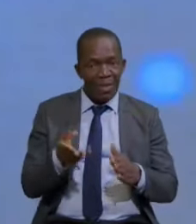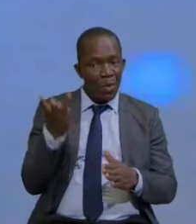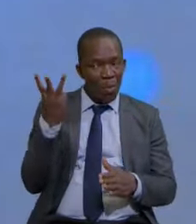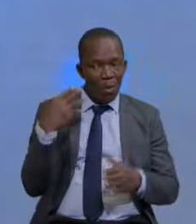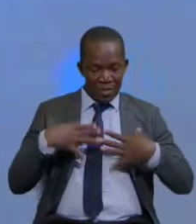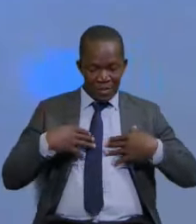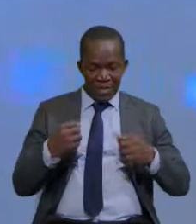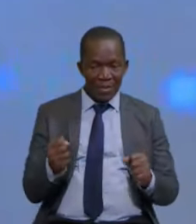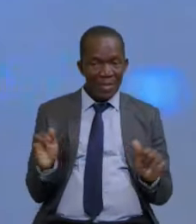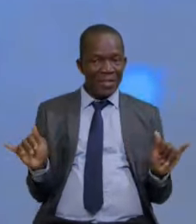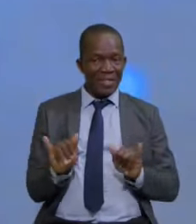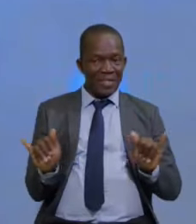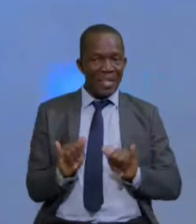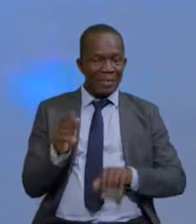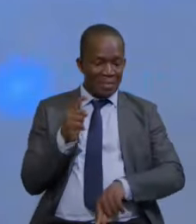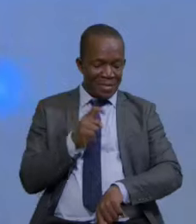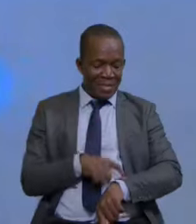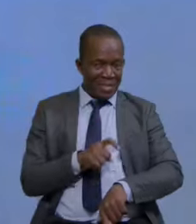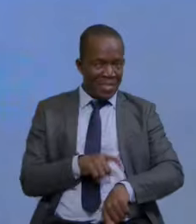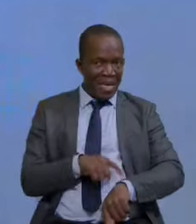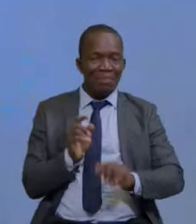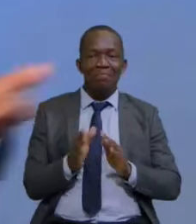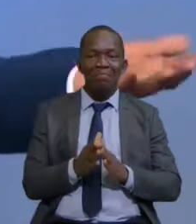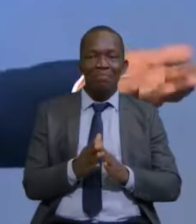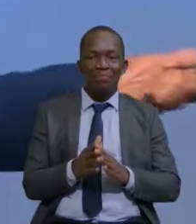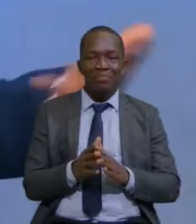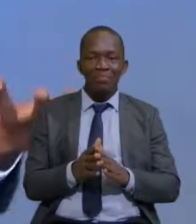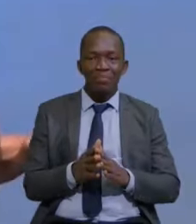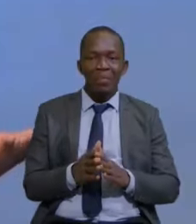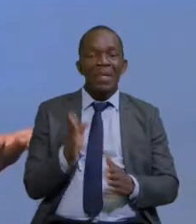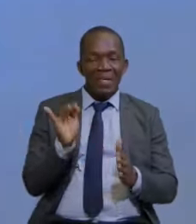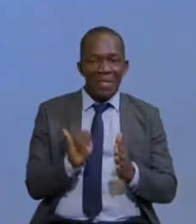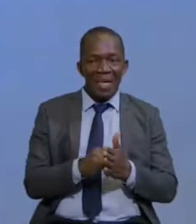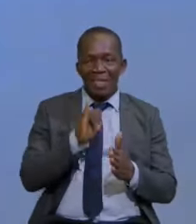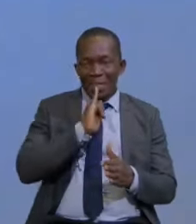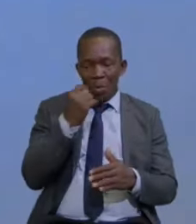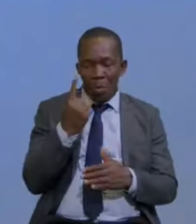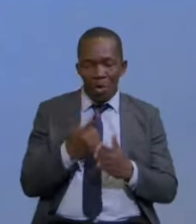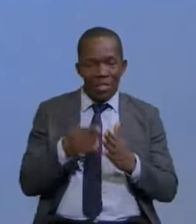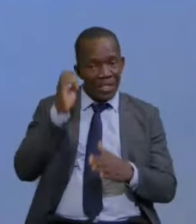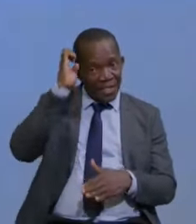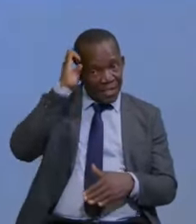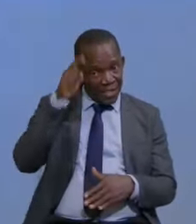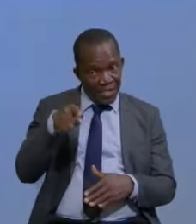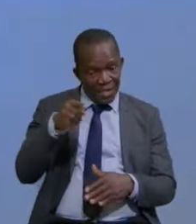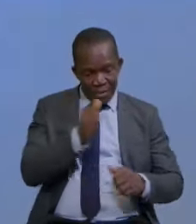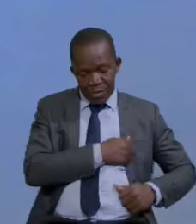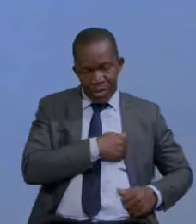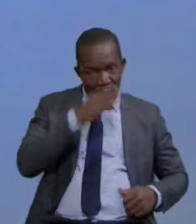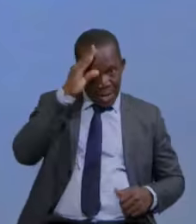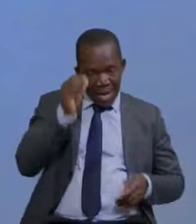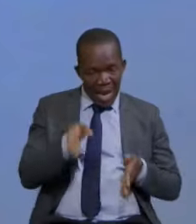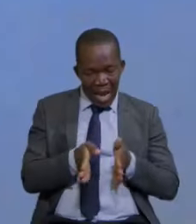same hour. That's what he was asking for. If he had asked for salvation, his servant will be